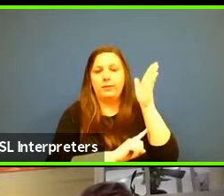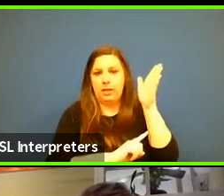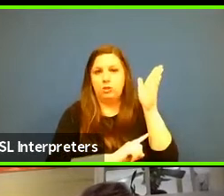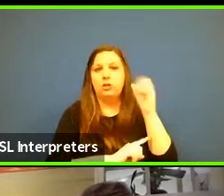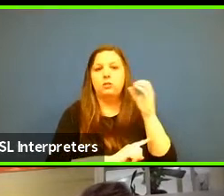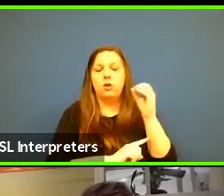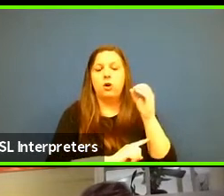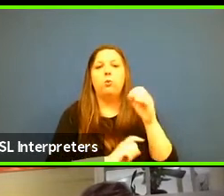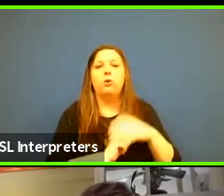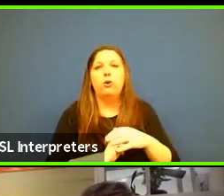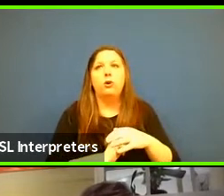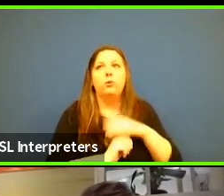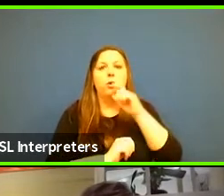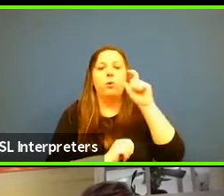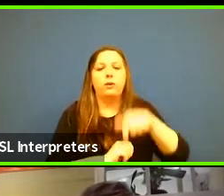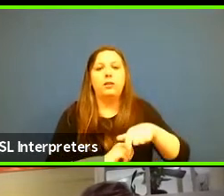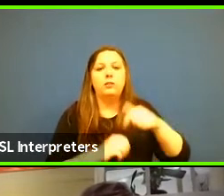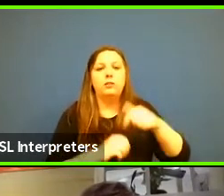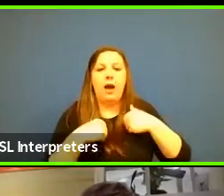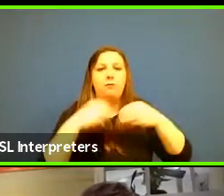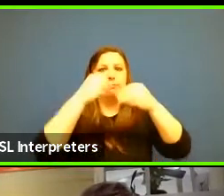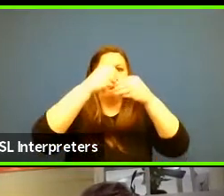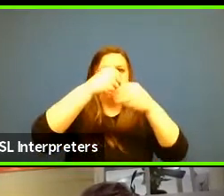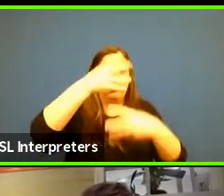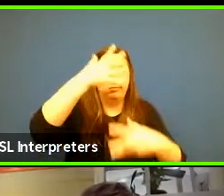on that long spreadsheet of responses.